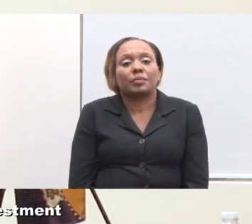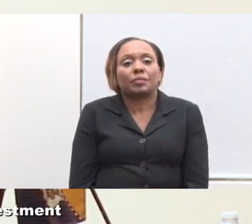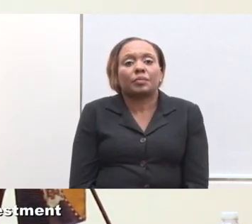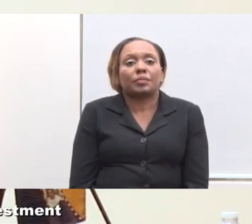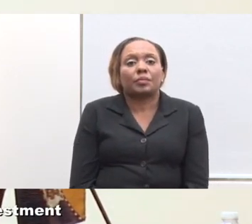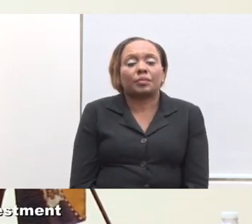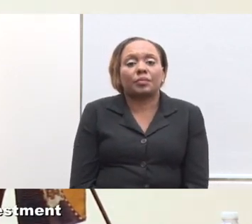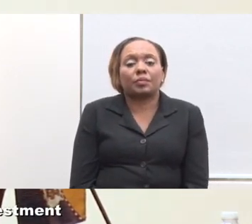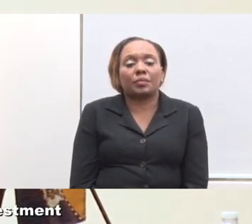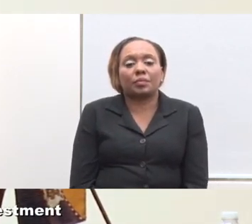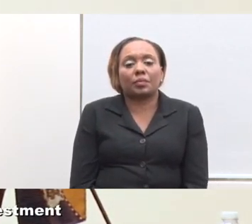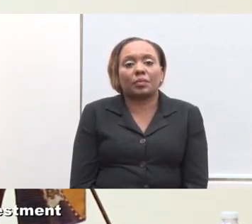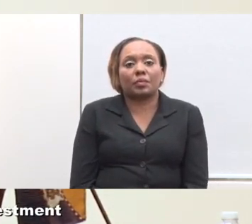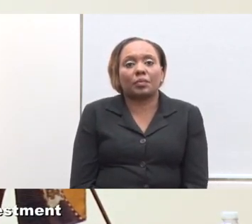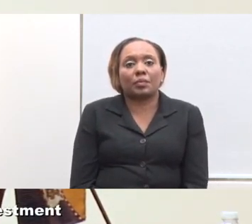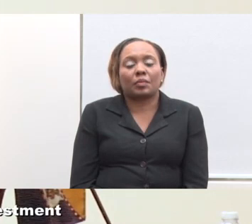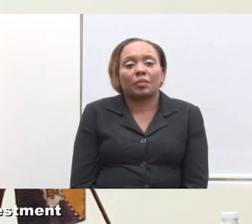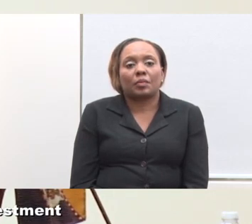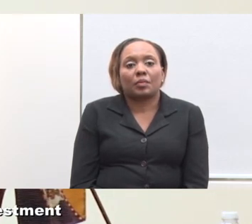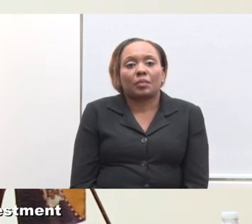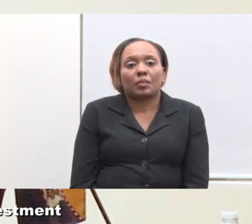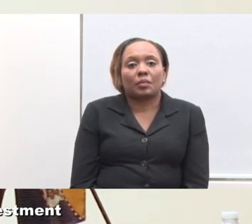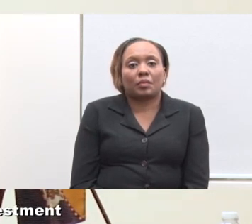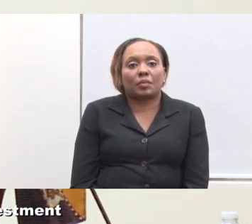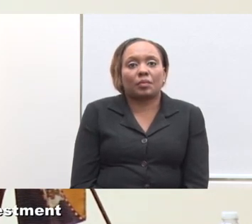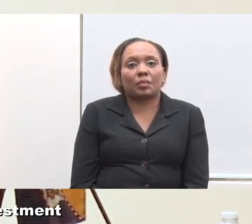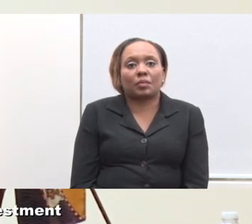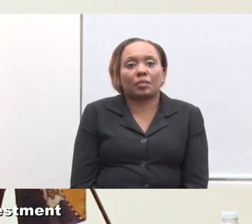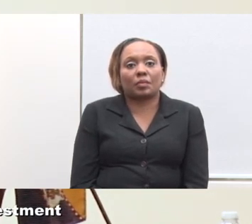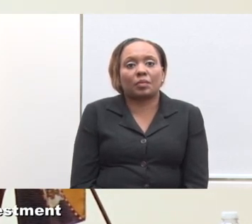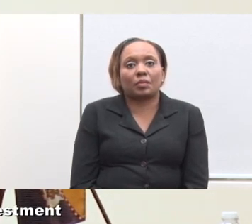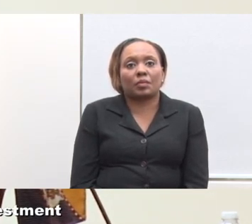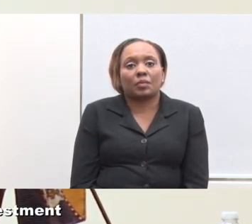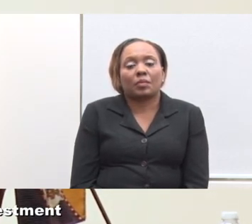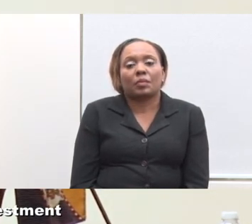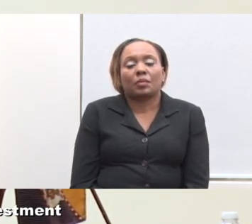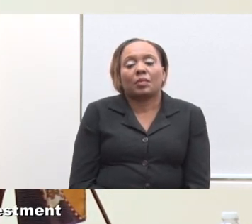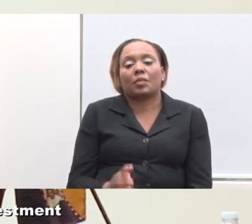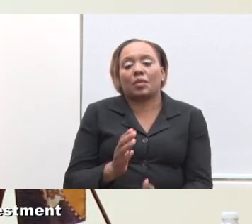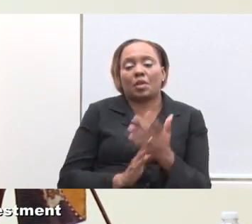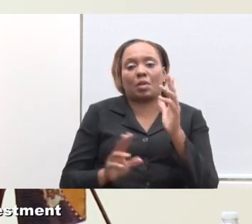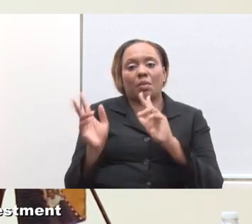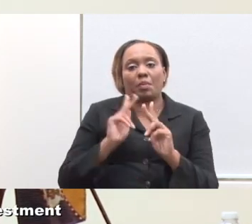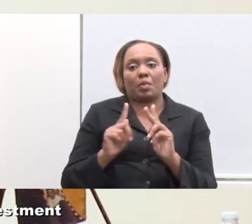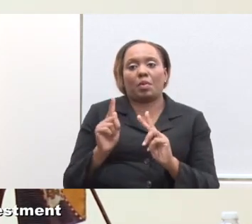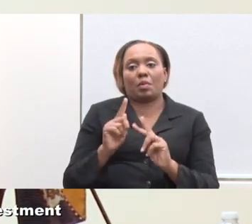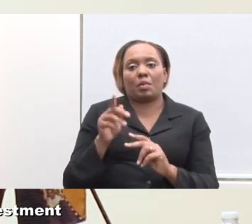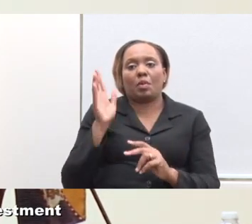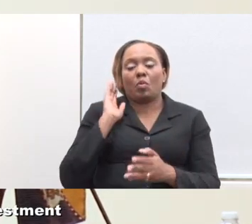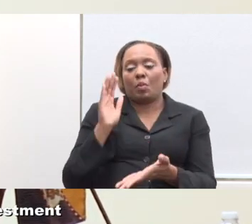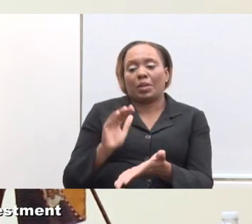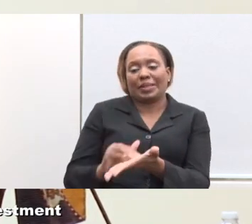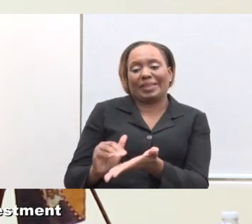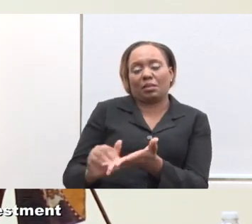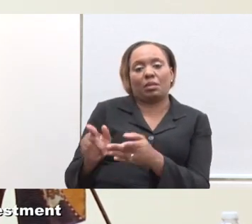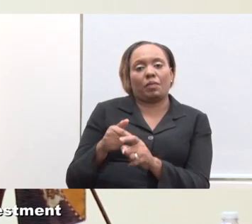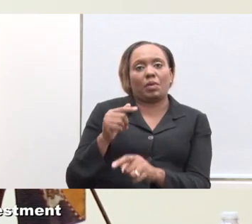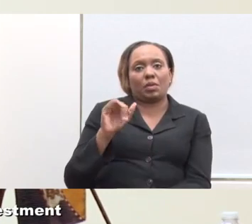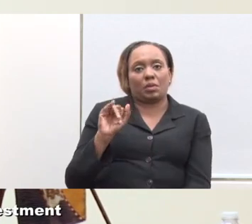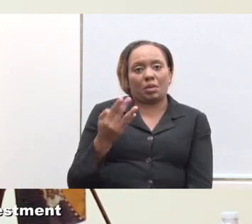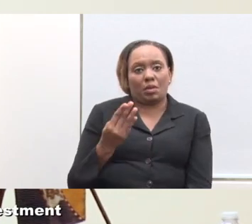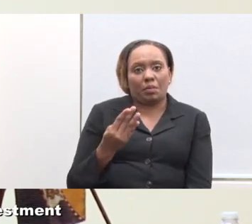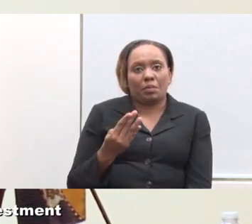that those, therefore, who are laid off immediately now will have the opportunity to be able to get